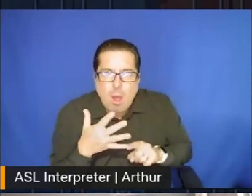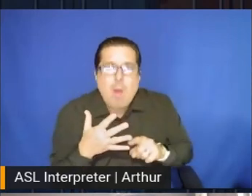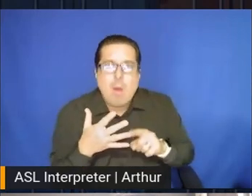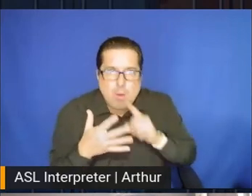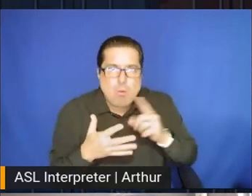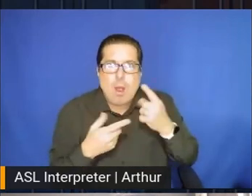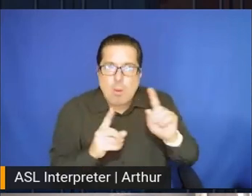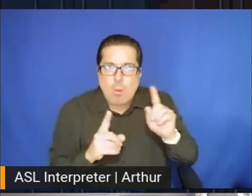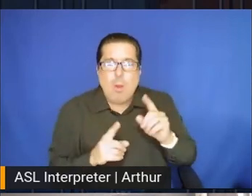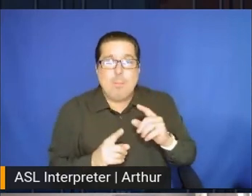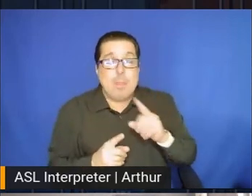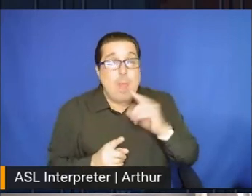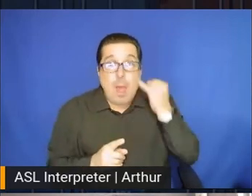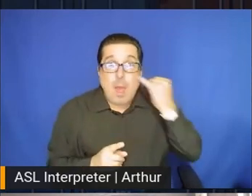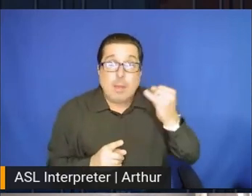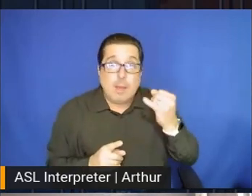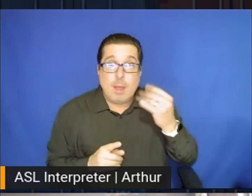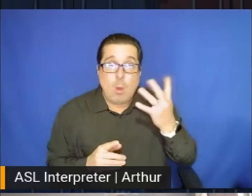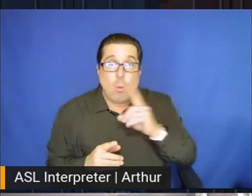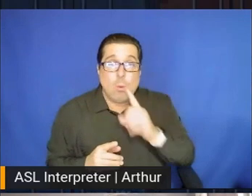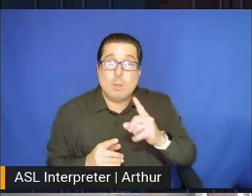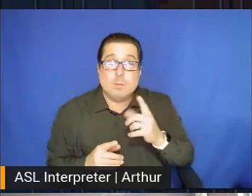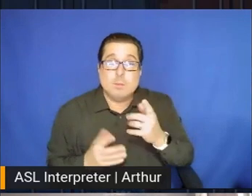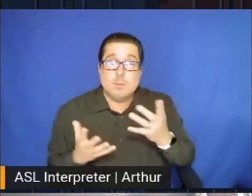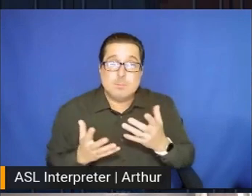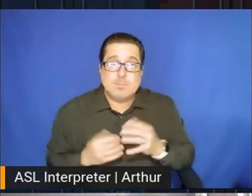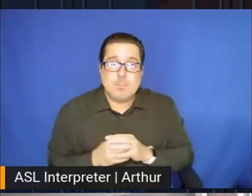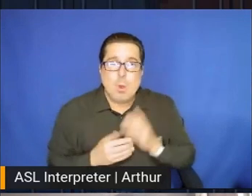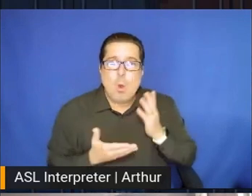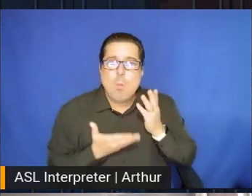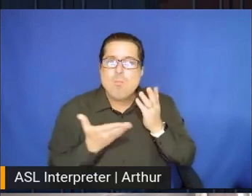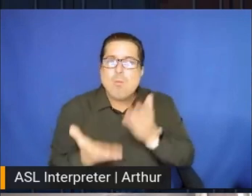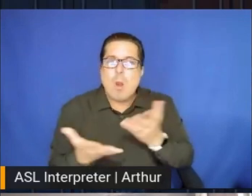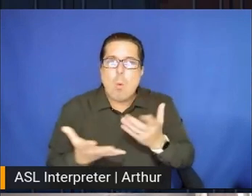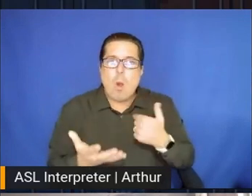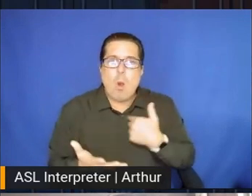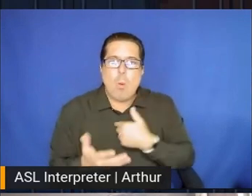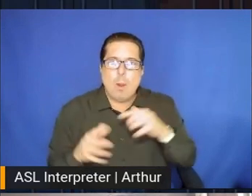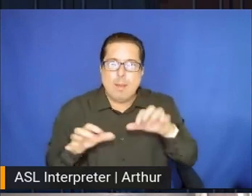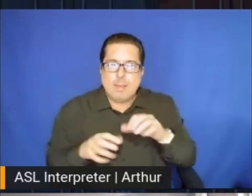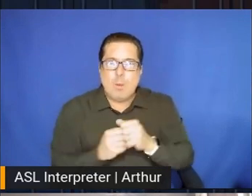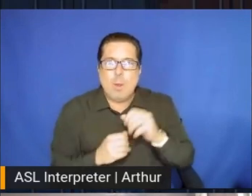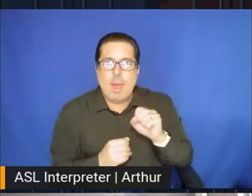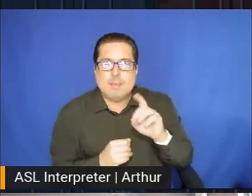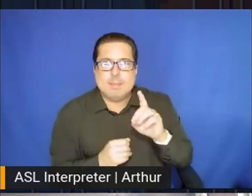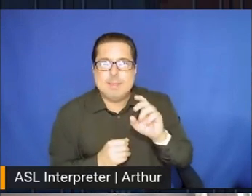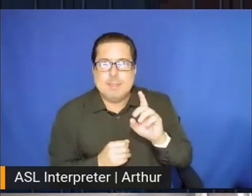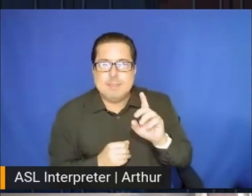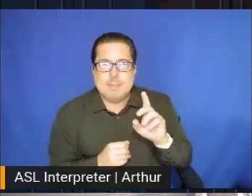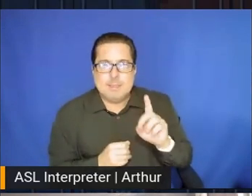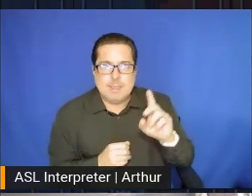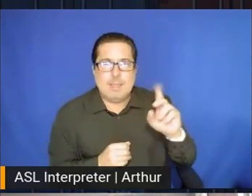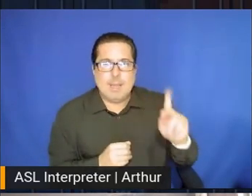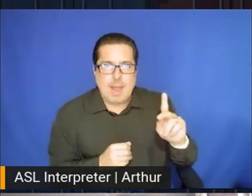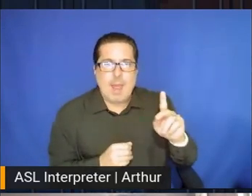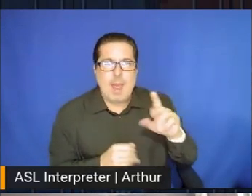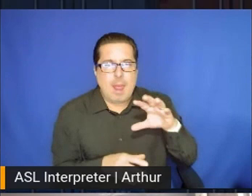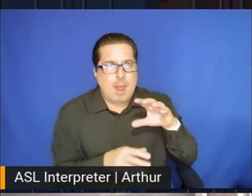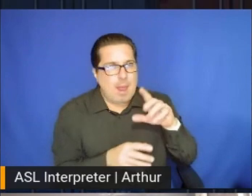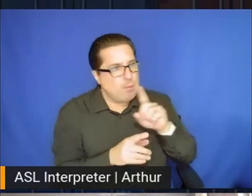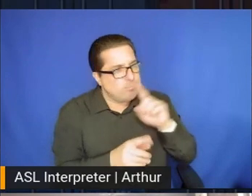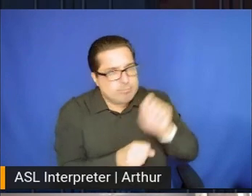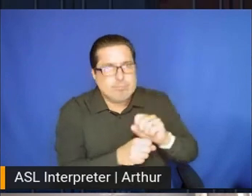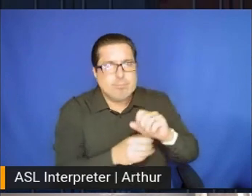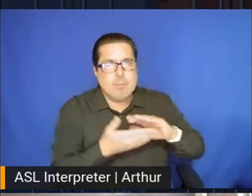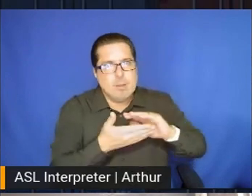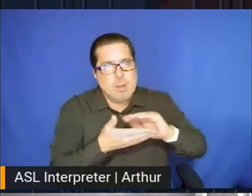idea was that to bring what we did with the AWS CDK and to bring true kind of